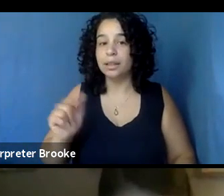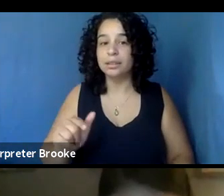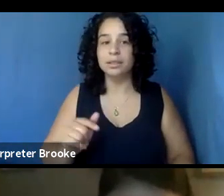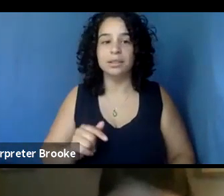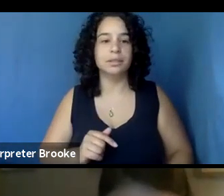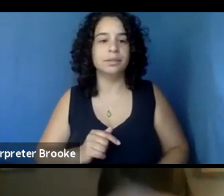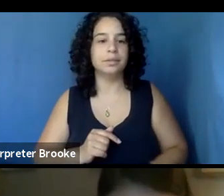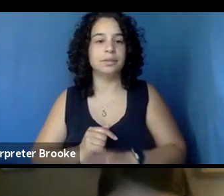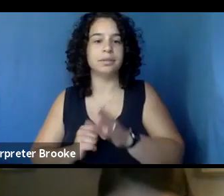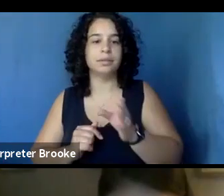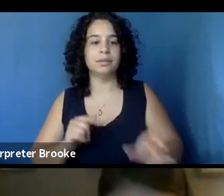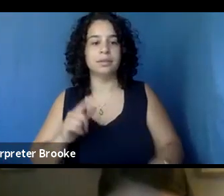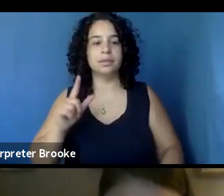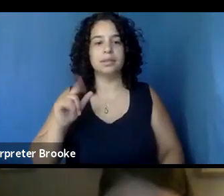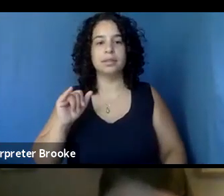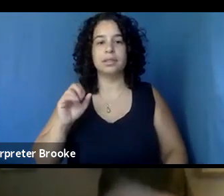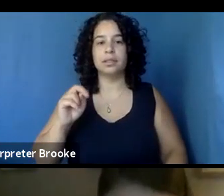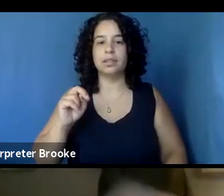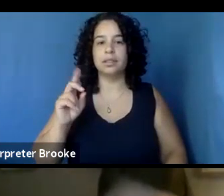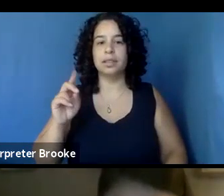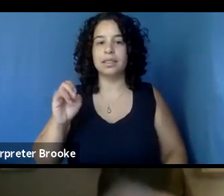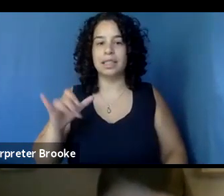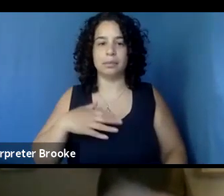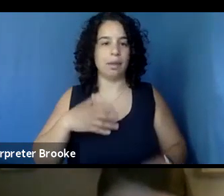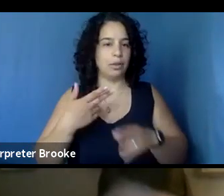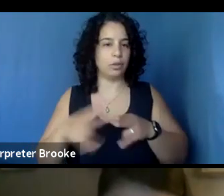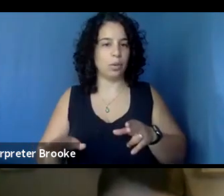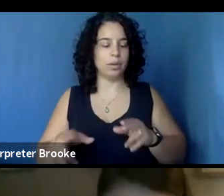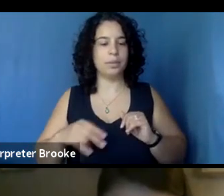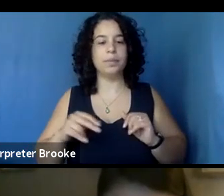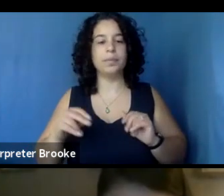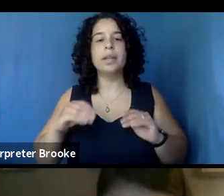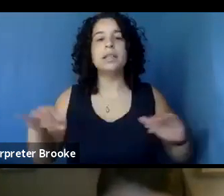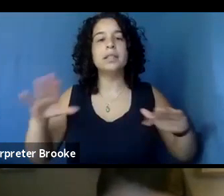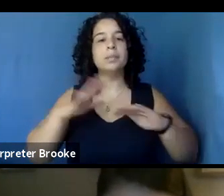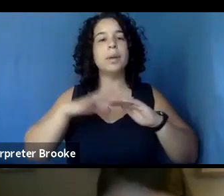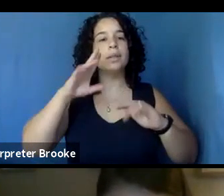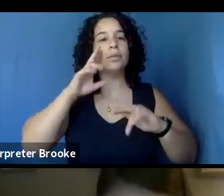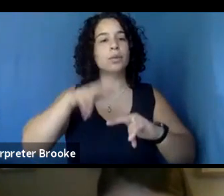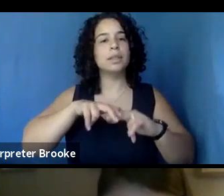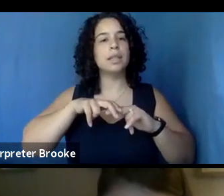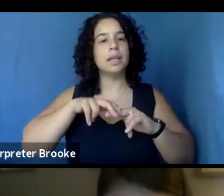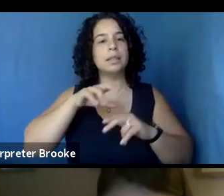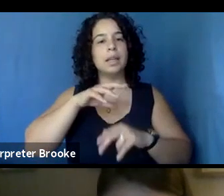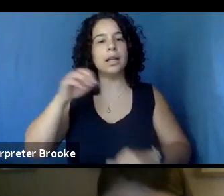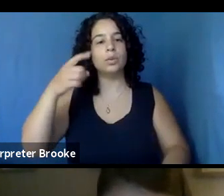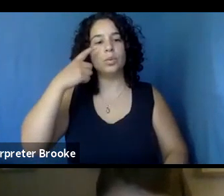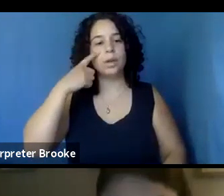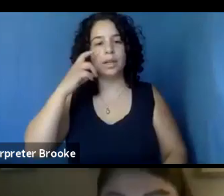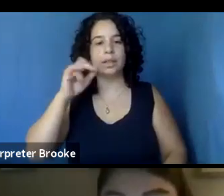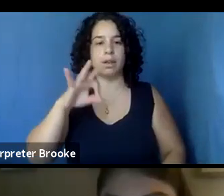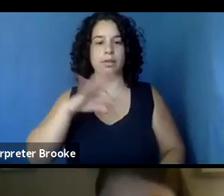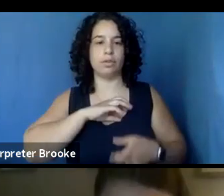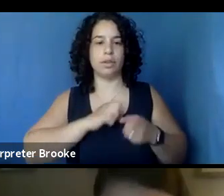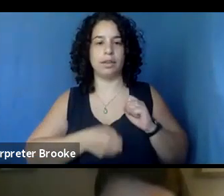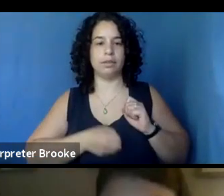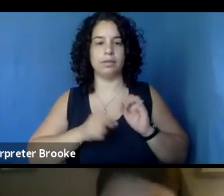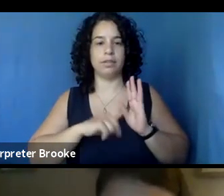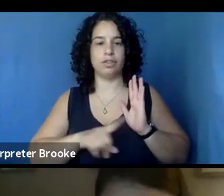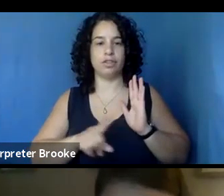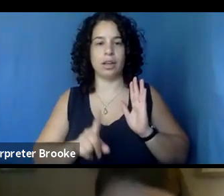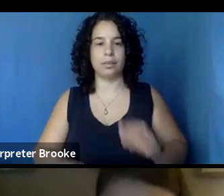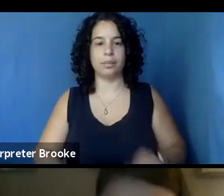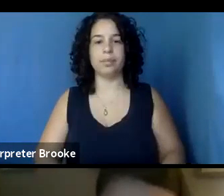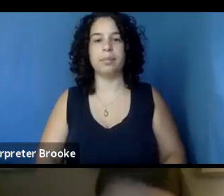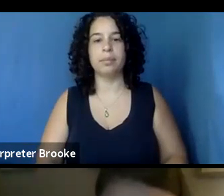This is Lindsay. Mine's super brief. A space to sit in witness of grief. Check.